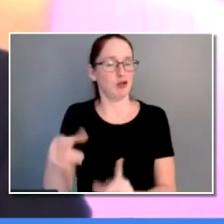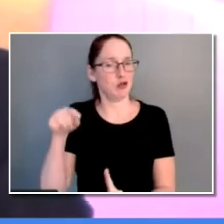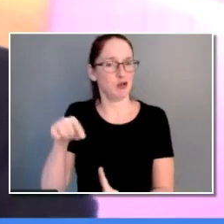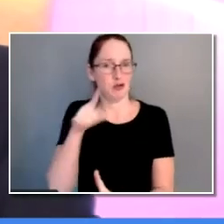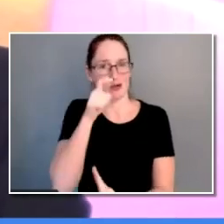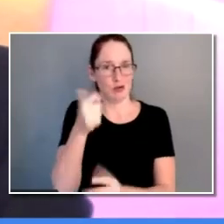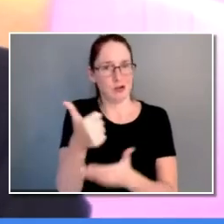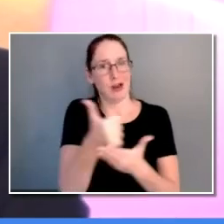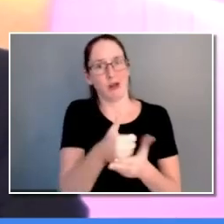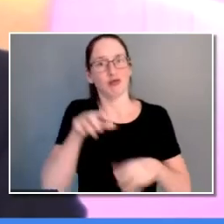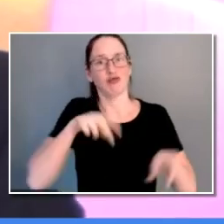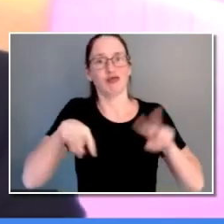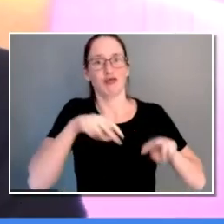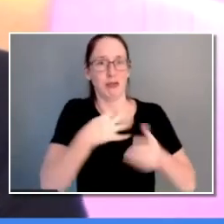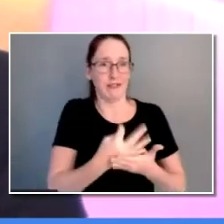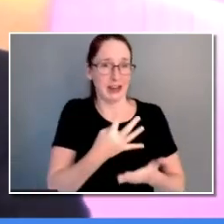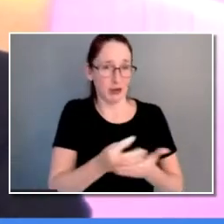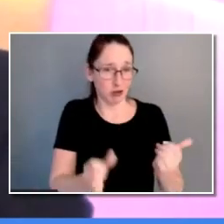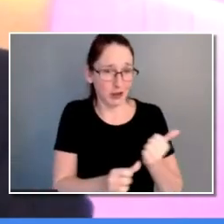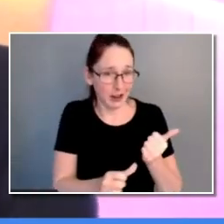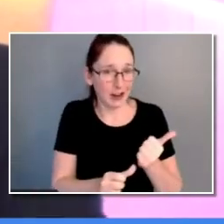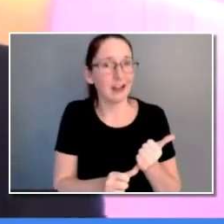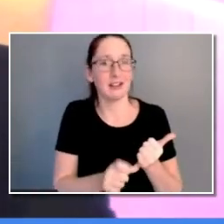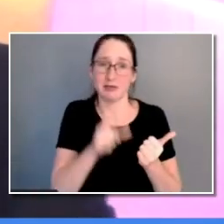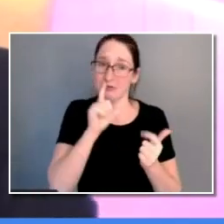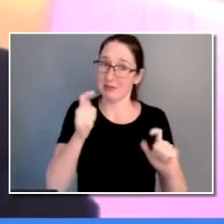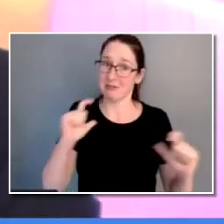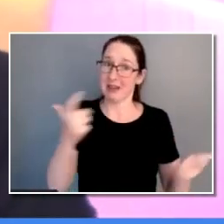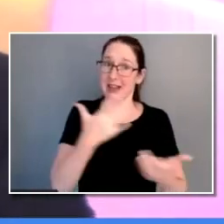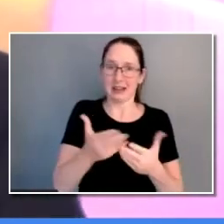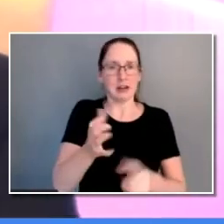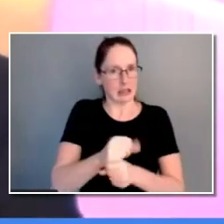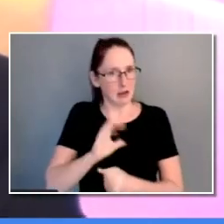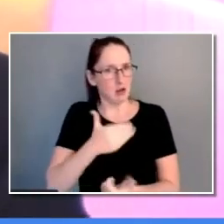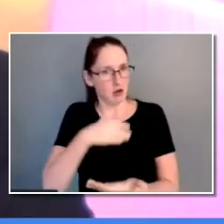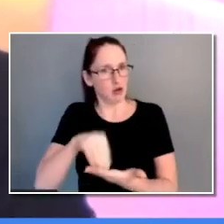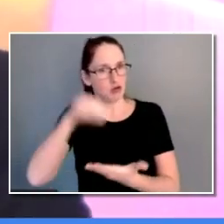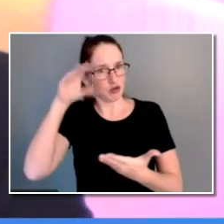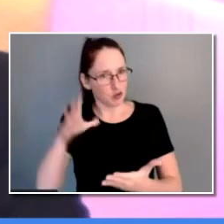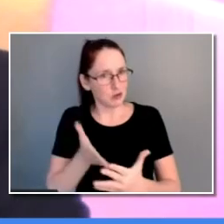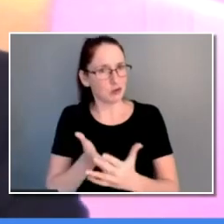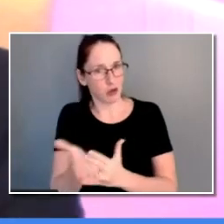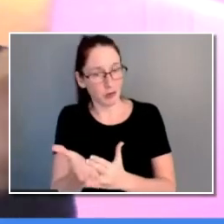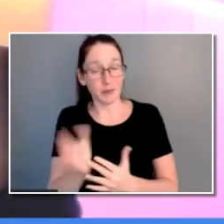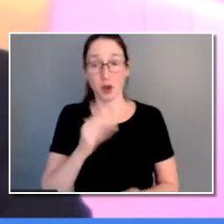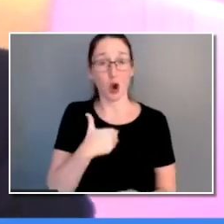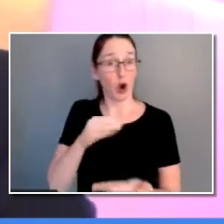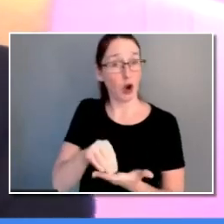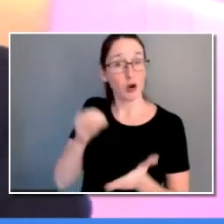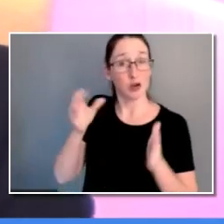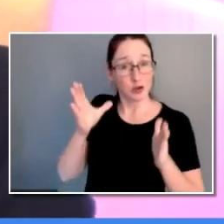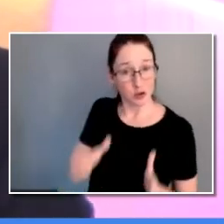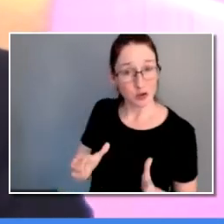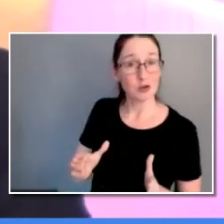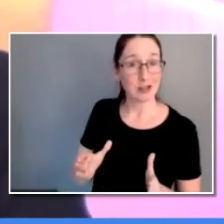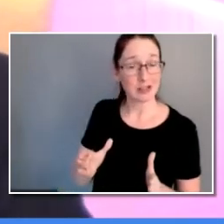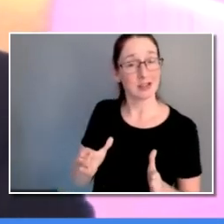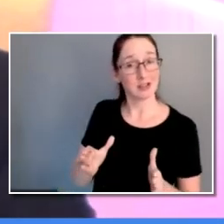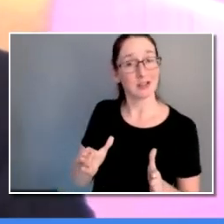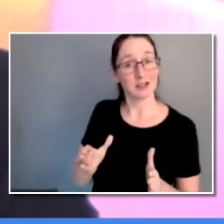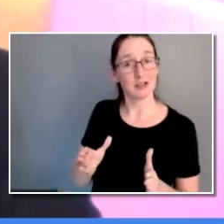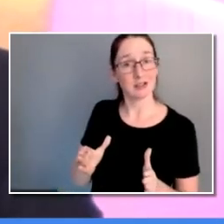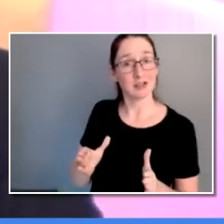helps oversee financial aid. Big thing to get our students through. Our students come out of